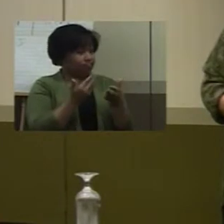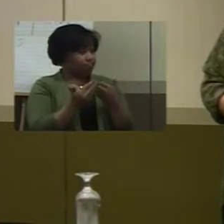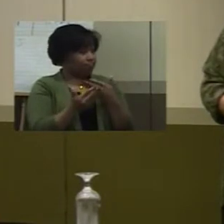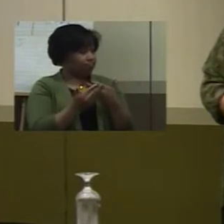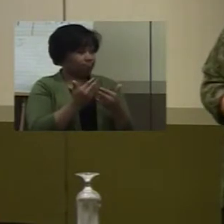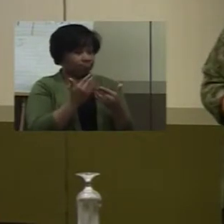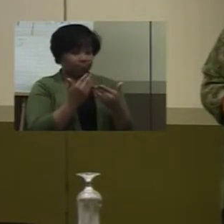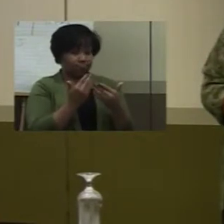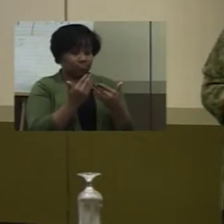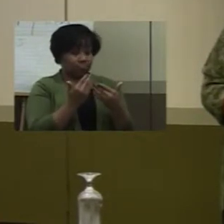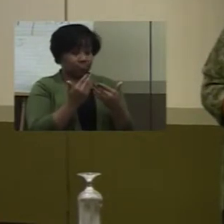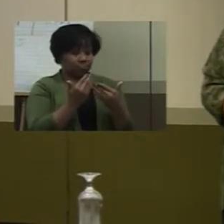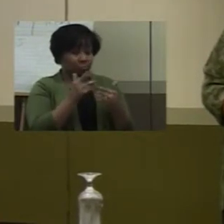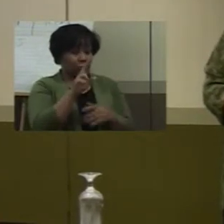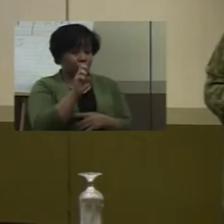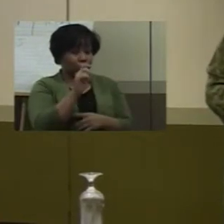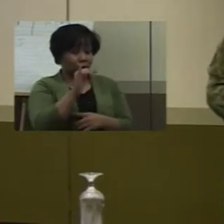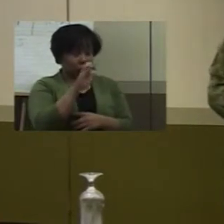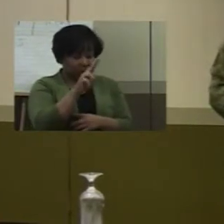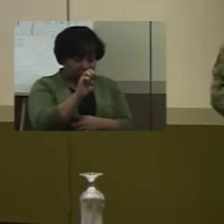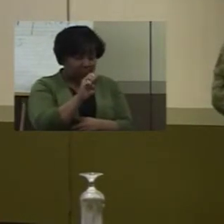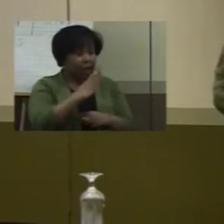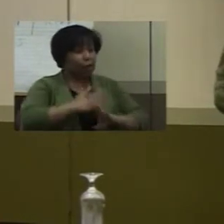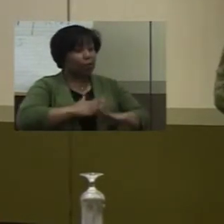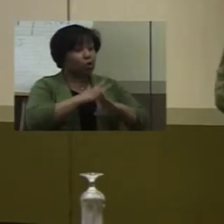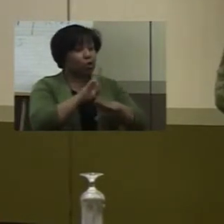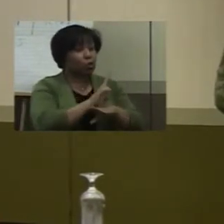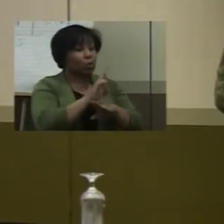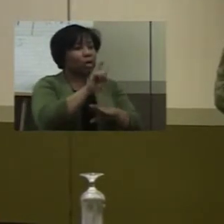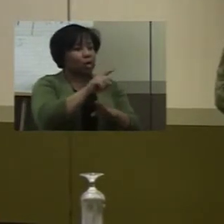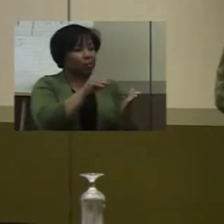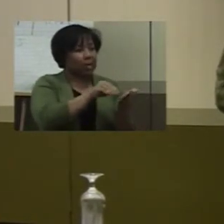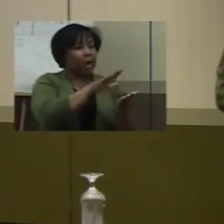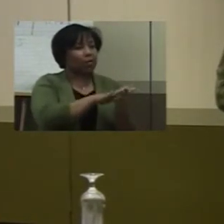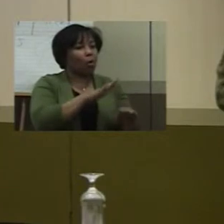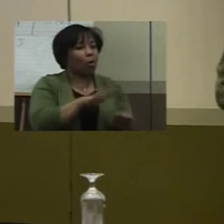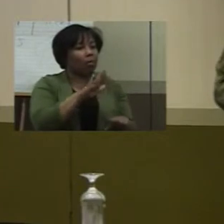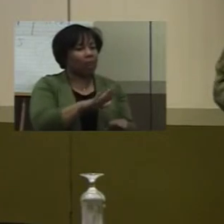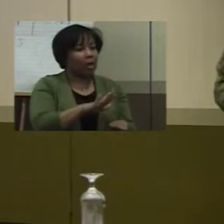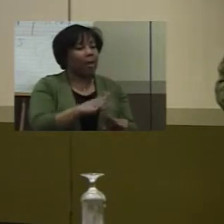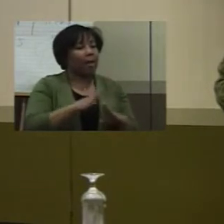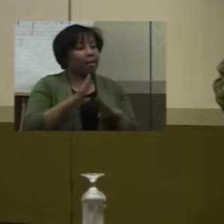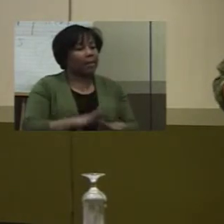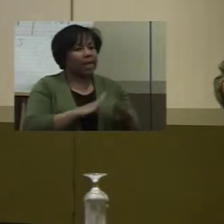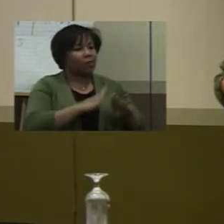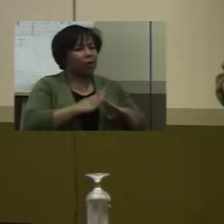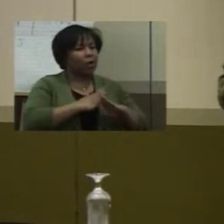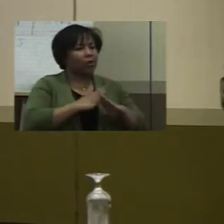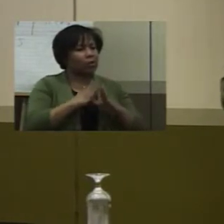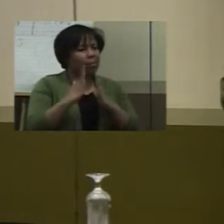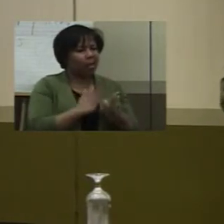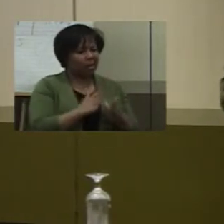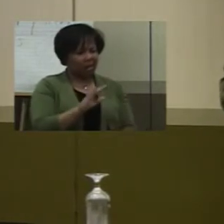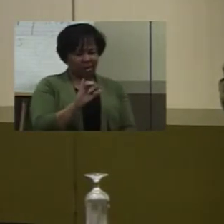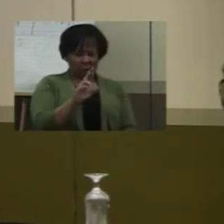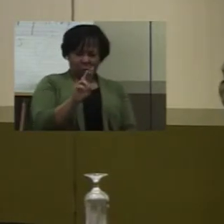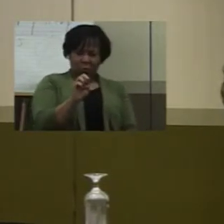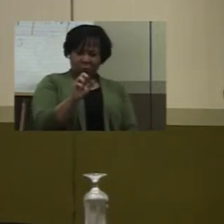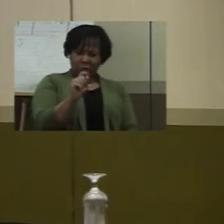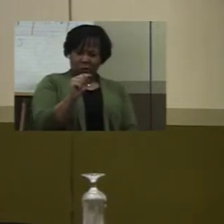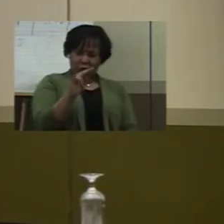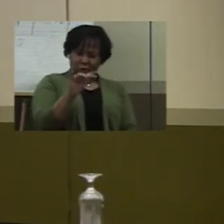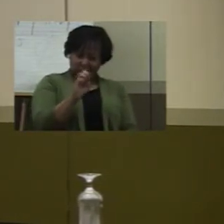restrictive interventions are going to be used, they need to be documented on the behavior intervention plan. And what do we mean by restrictive